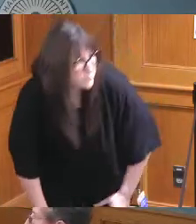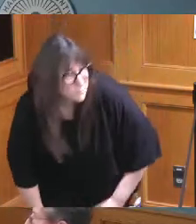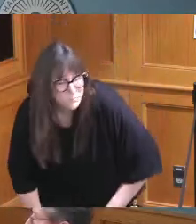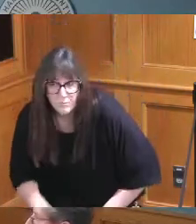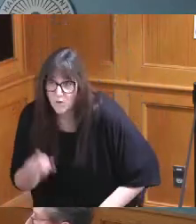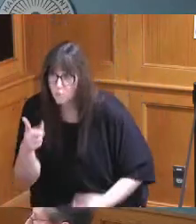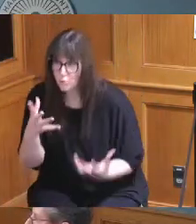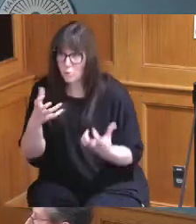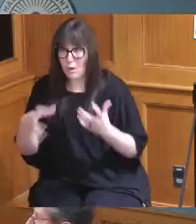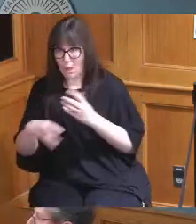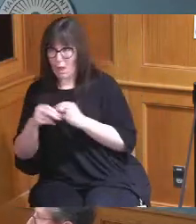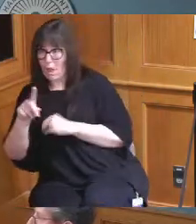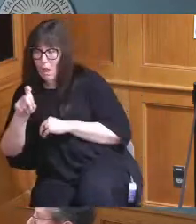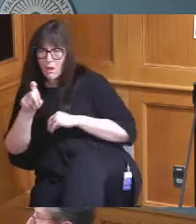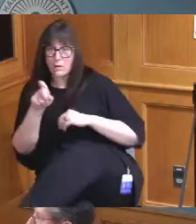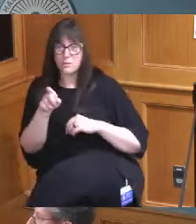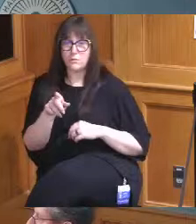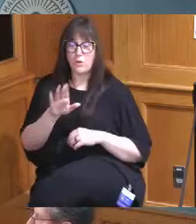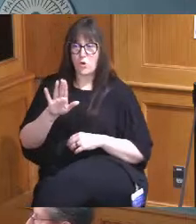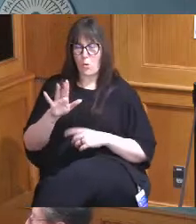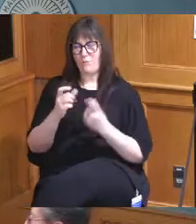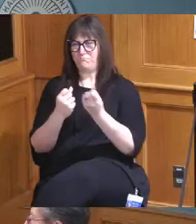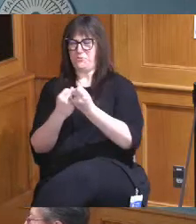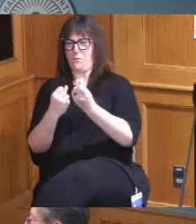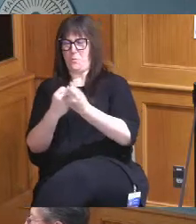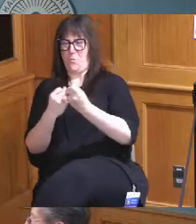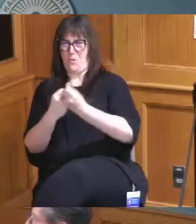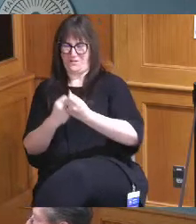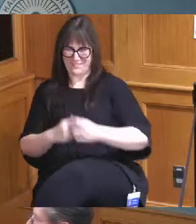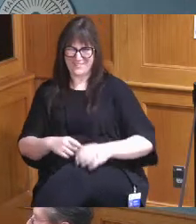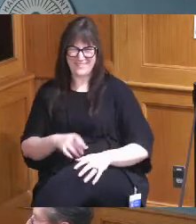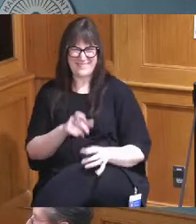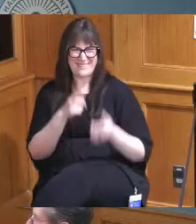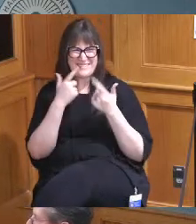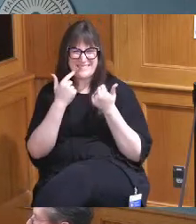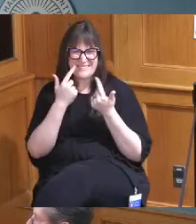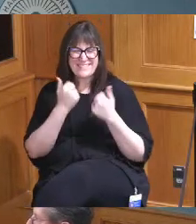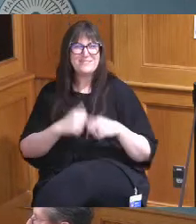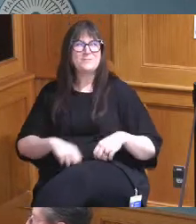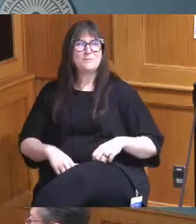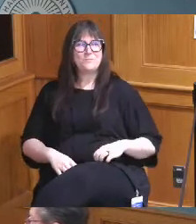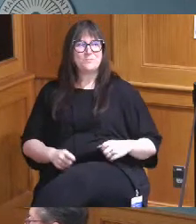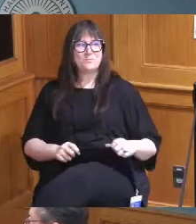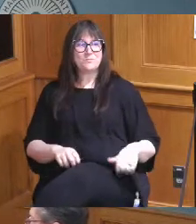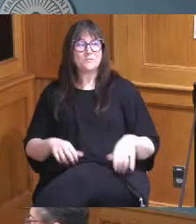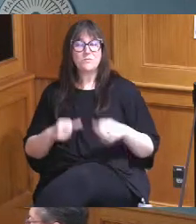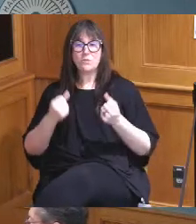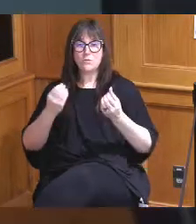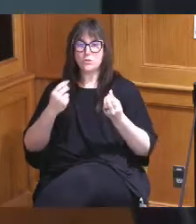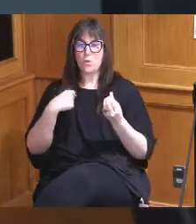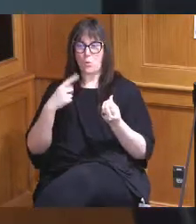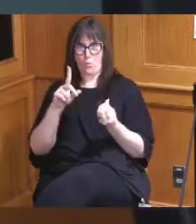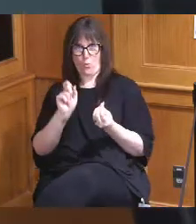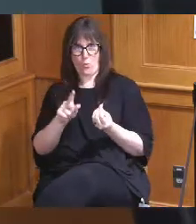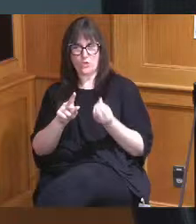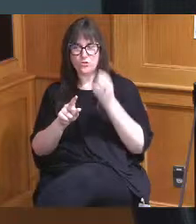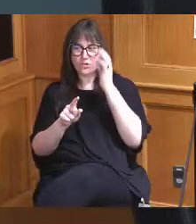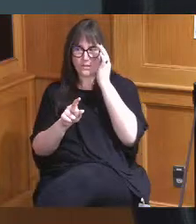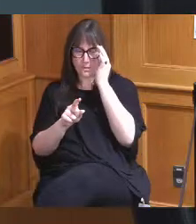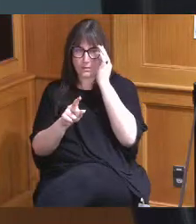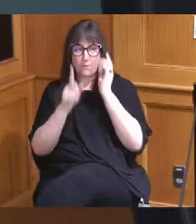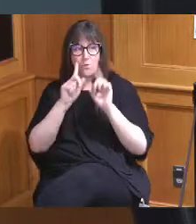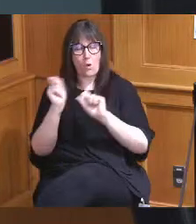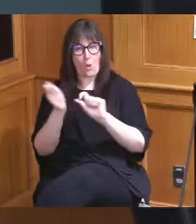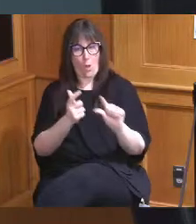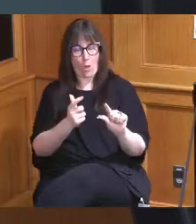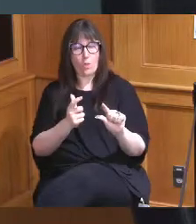add, or? Your moral support back there? Okay, so then I have one question really for all of